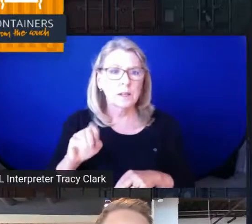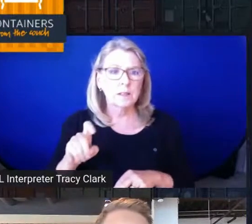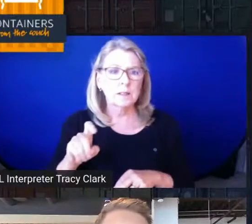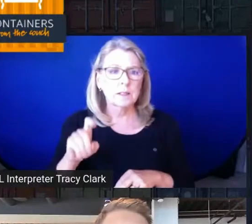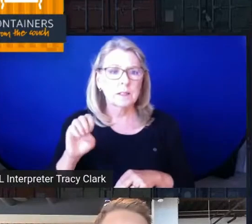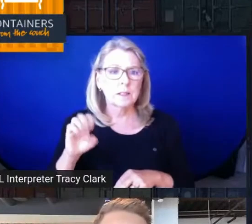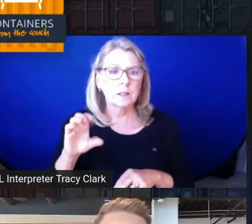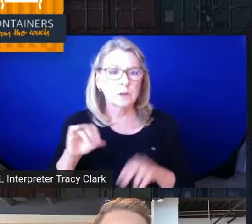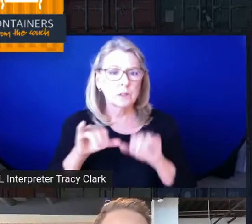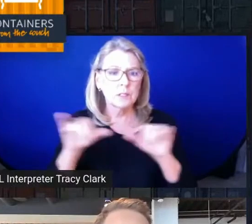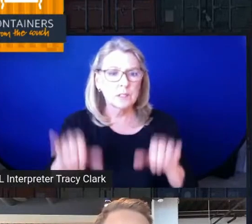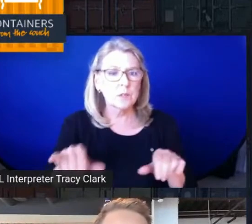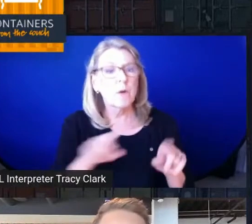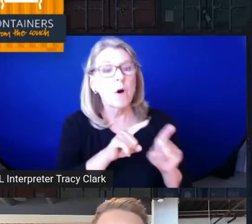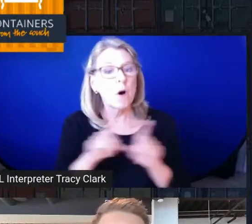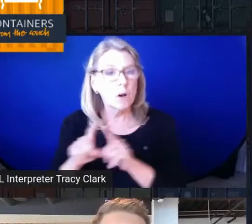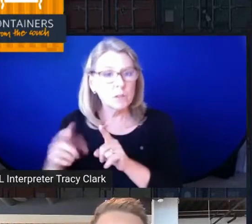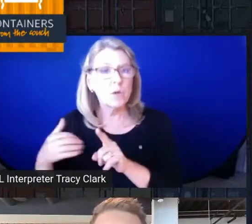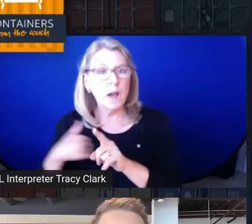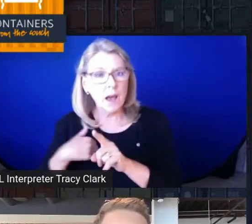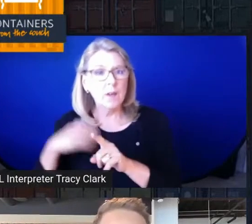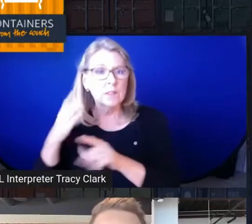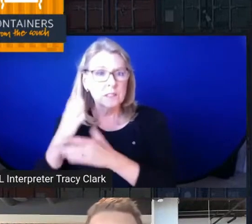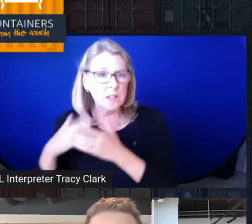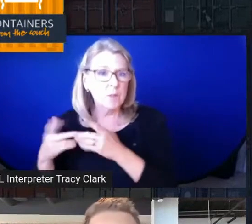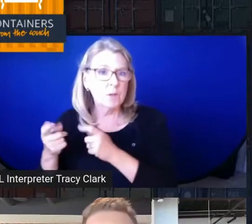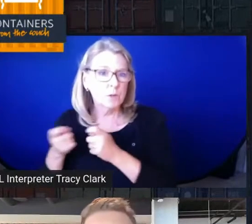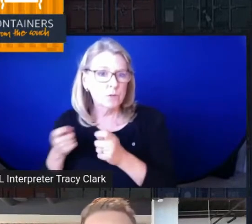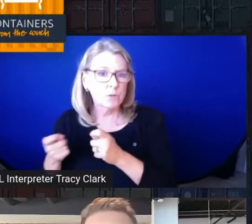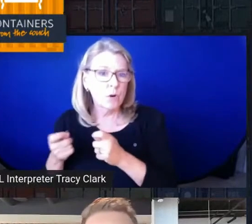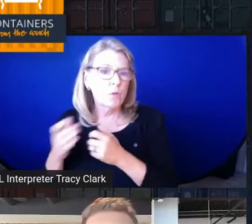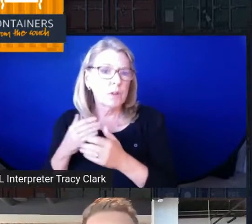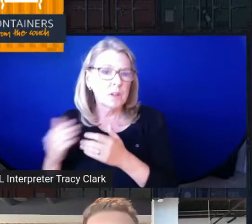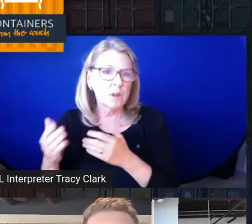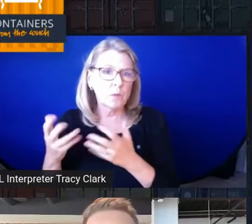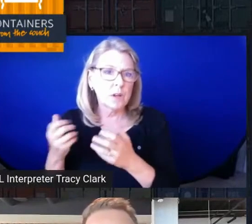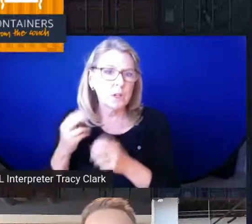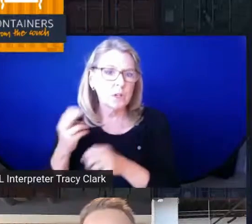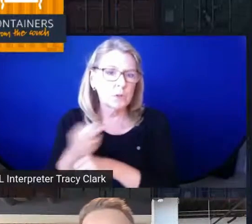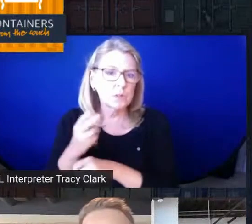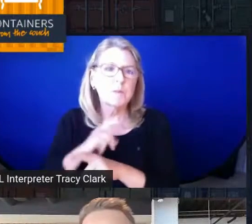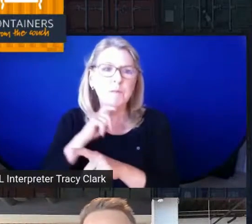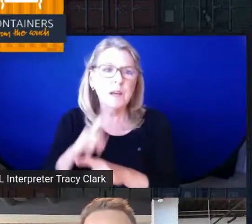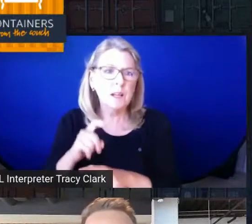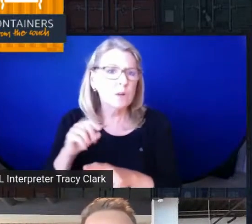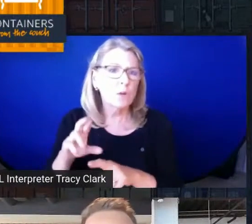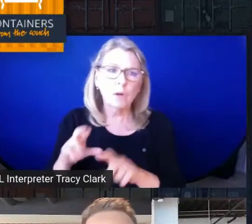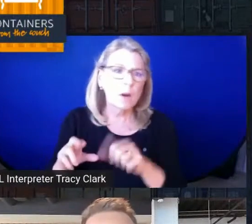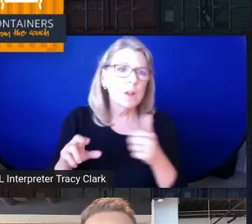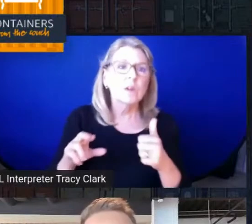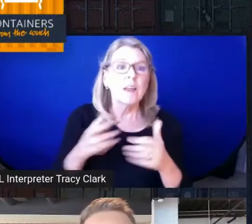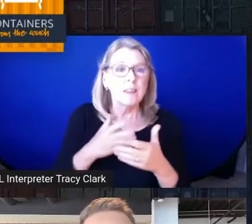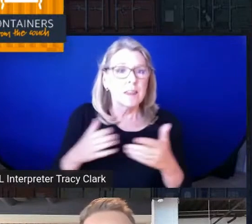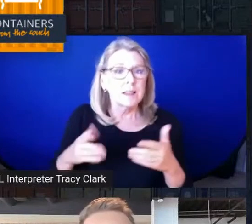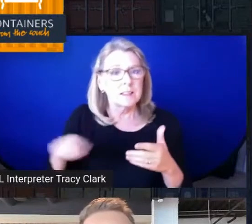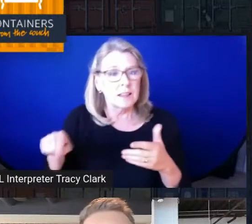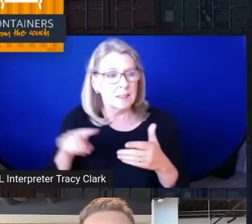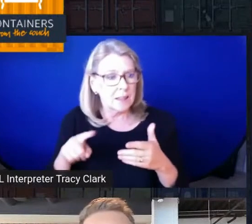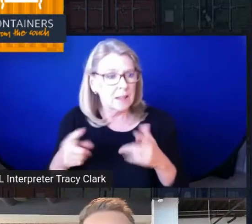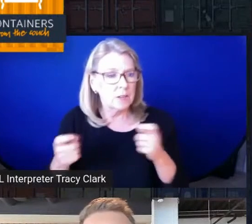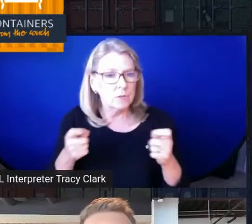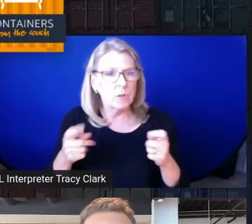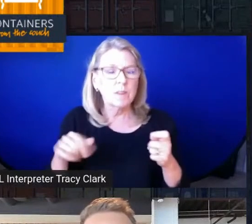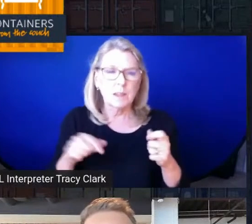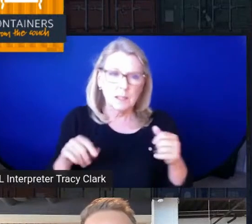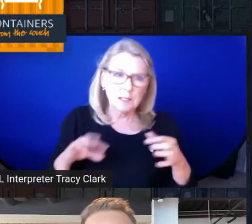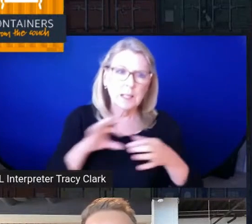they want to use metal or colo, private cages, secure infrastructure, things that only they control, and they can connect and register those clusters over